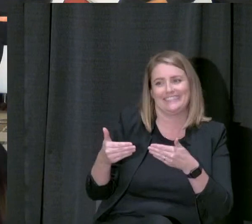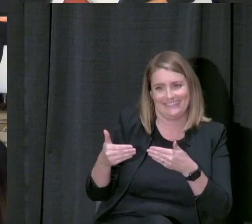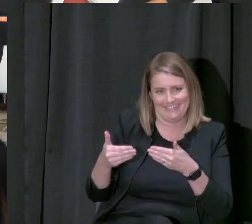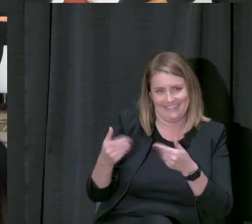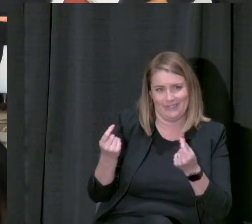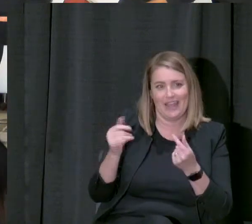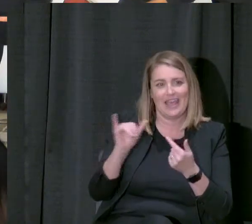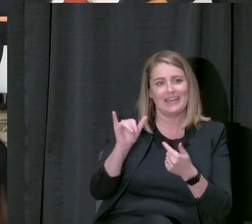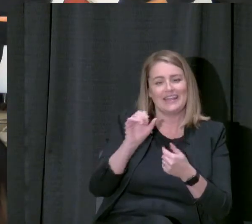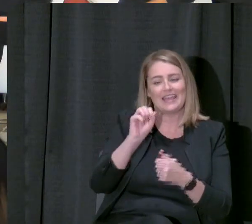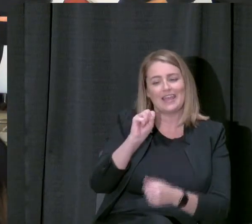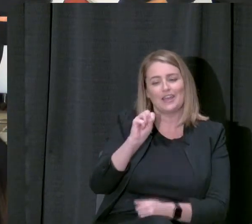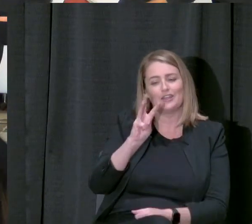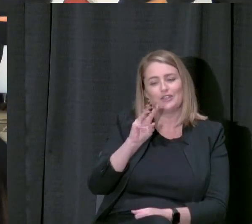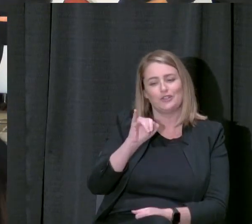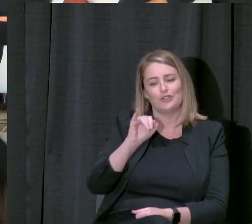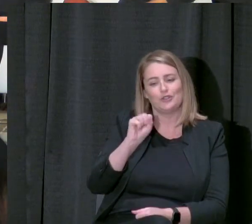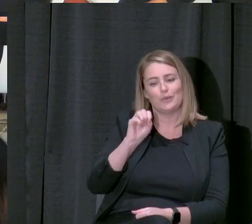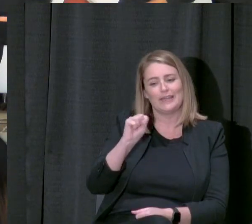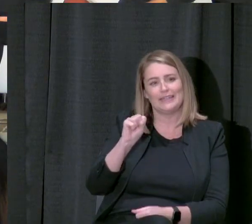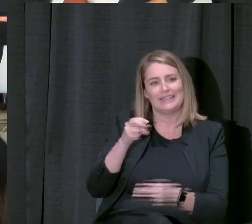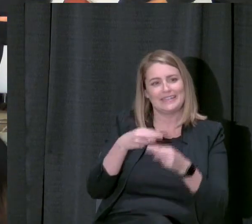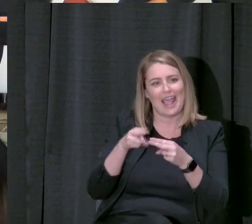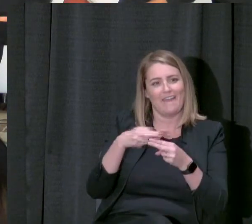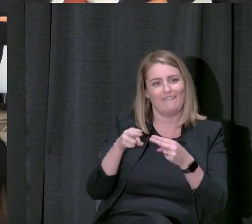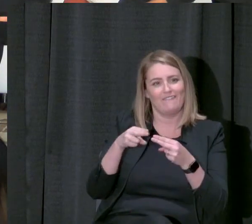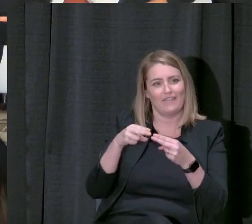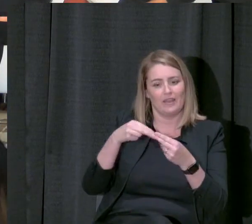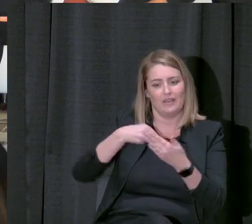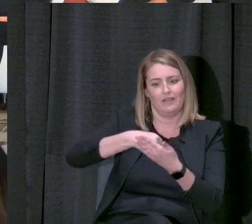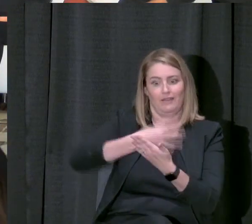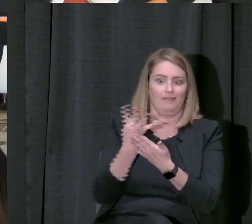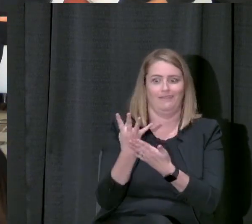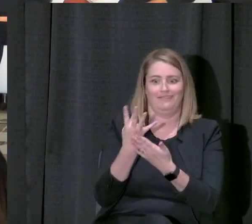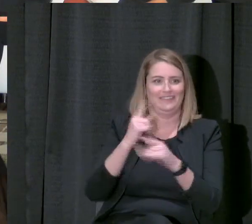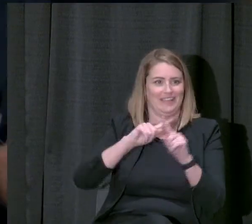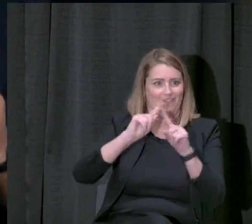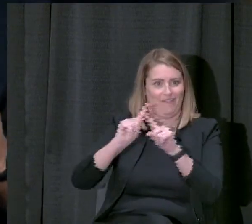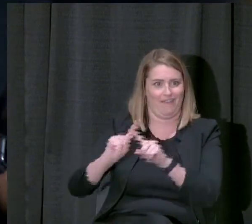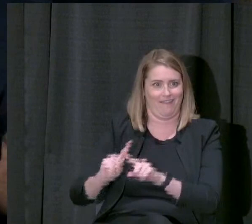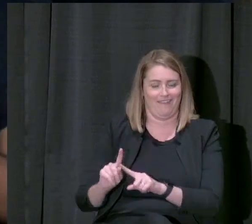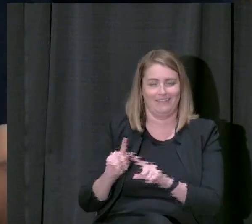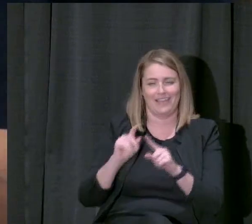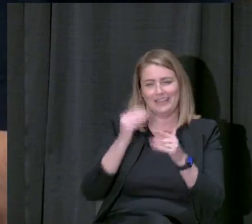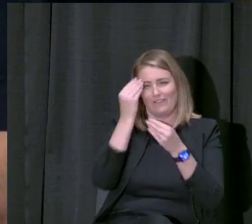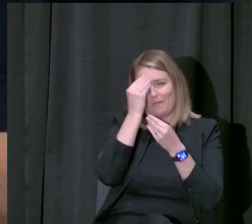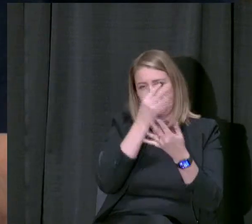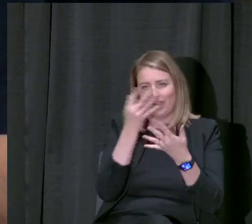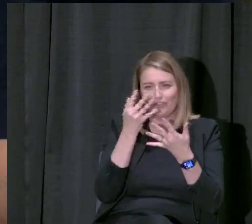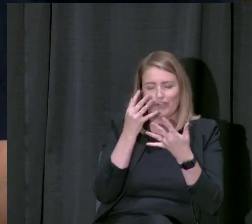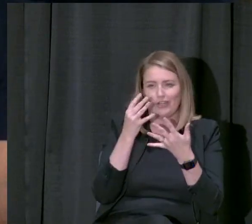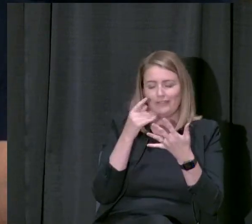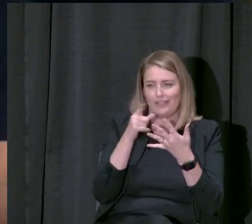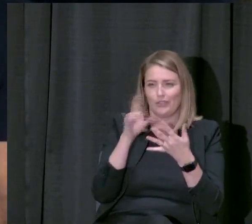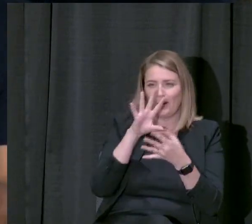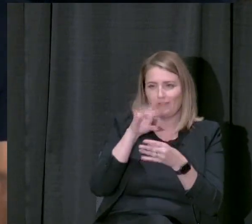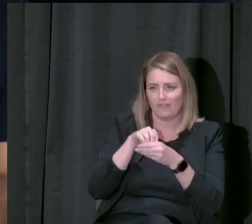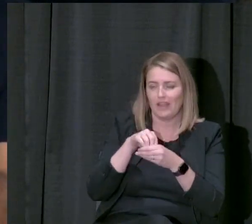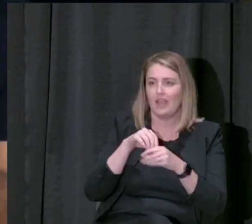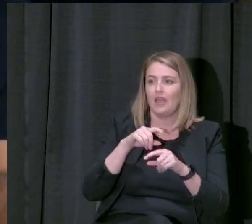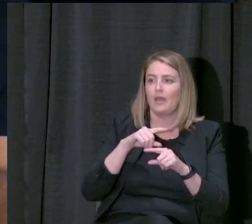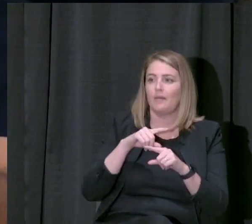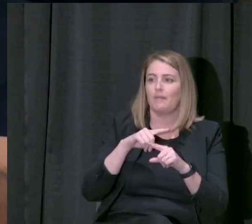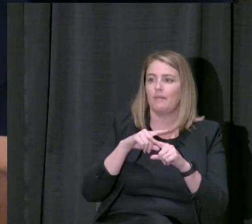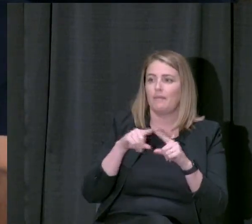knife, that you have different tools to get different information from the situation that you are in. But